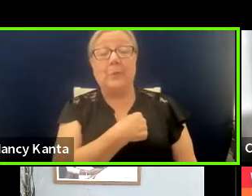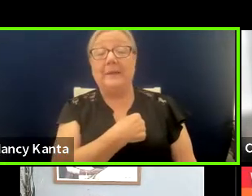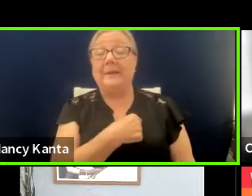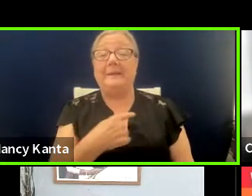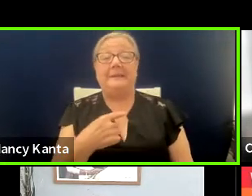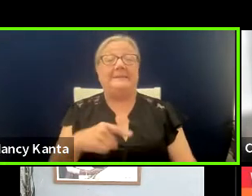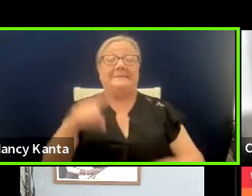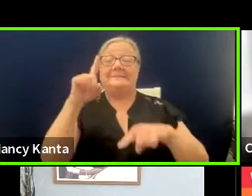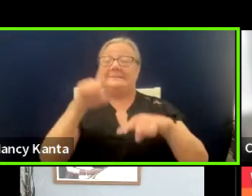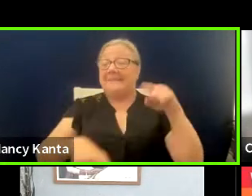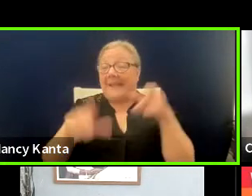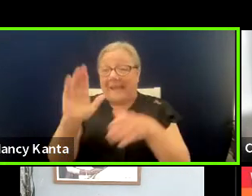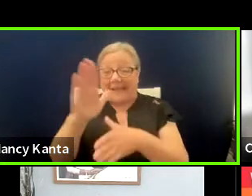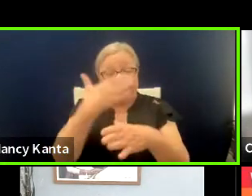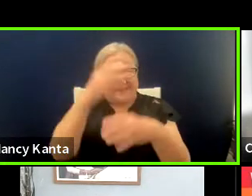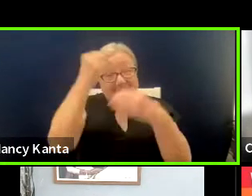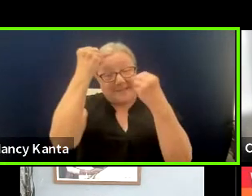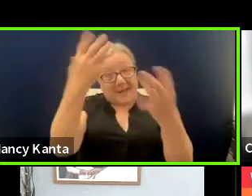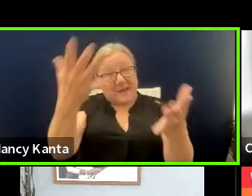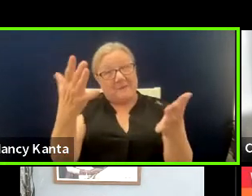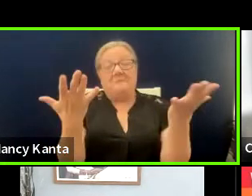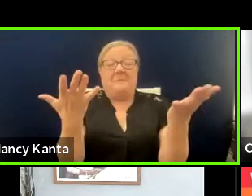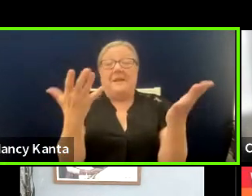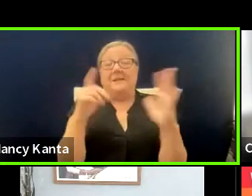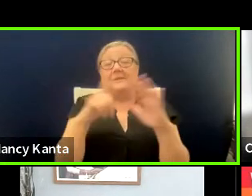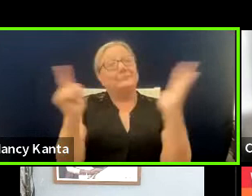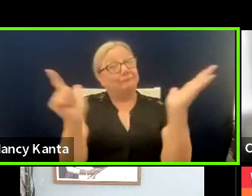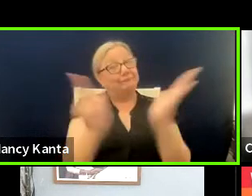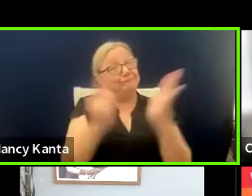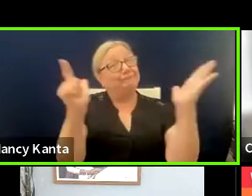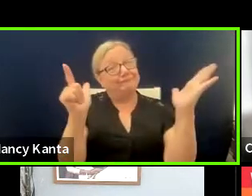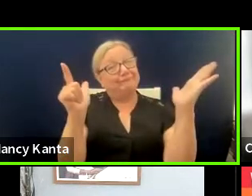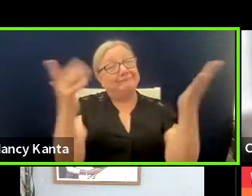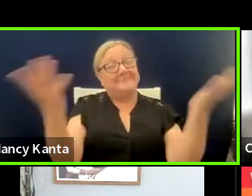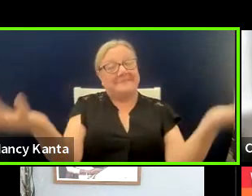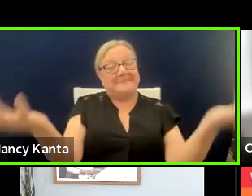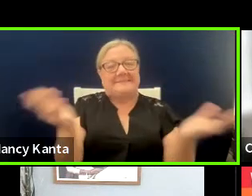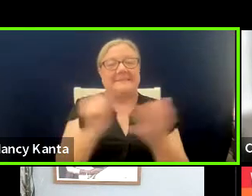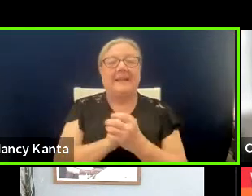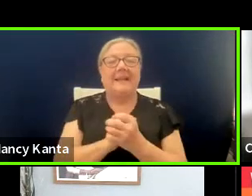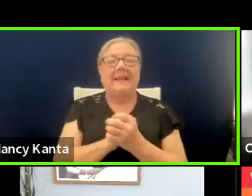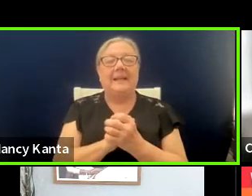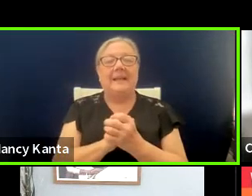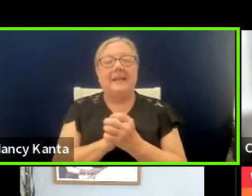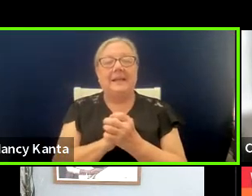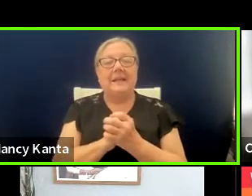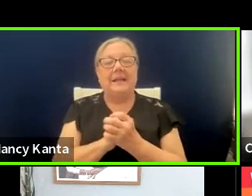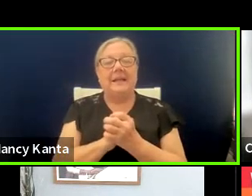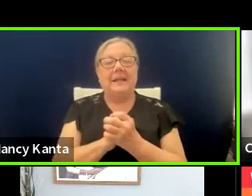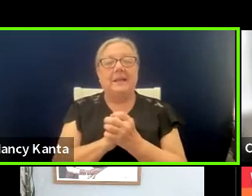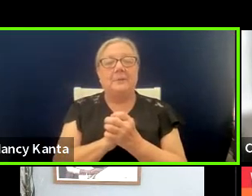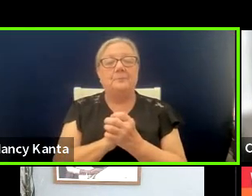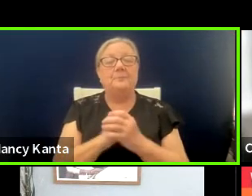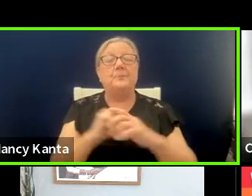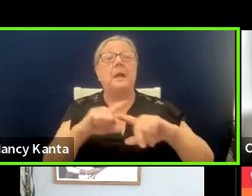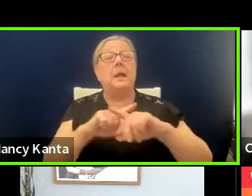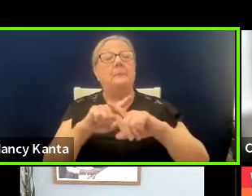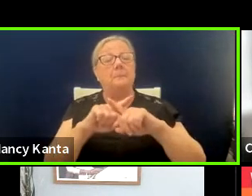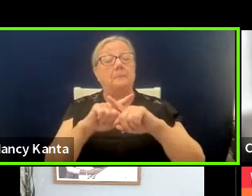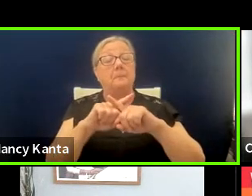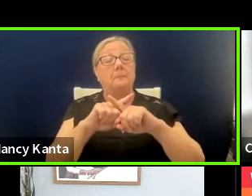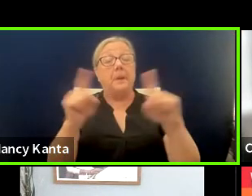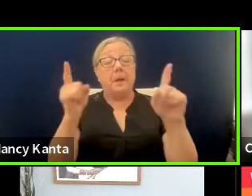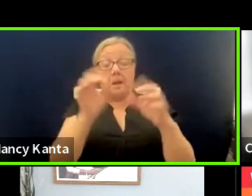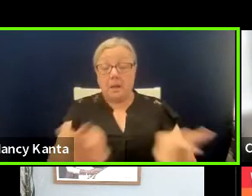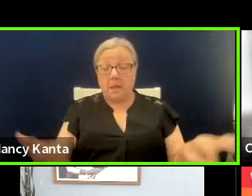publicly, as you probably know. But then besides that, I think a big thing that we are trying to do